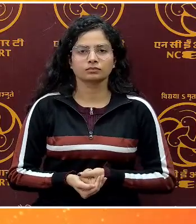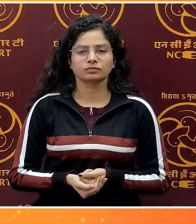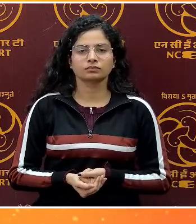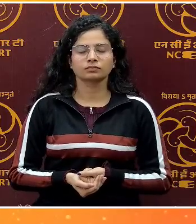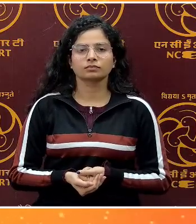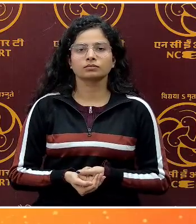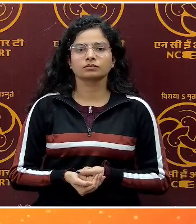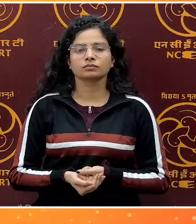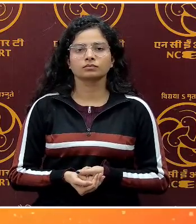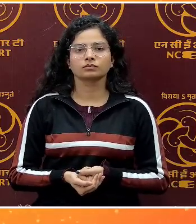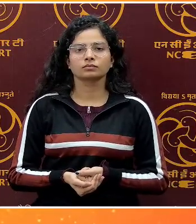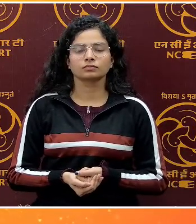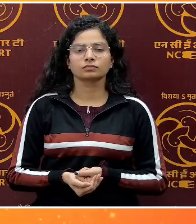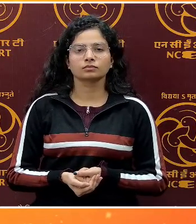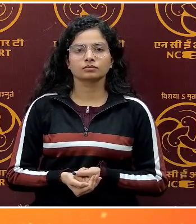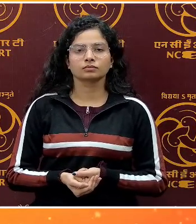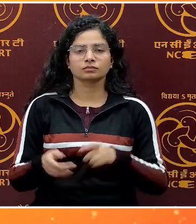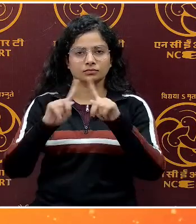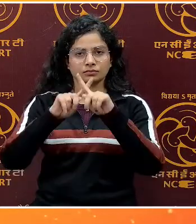is like this